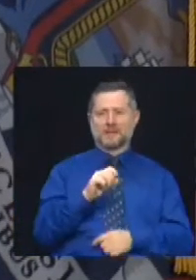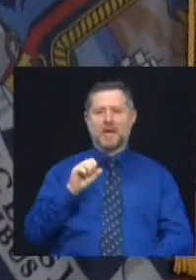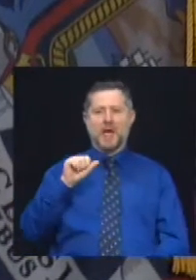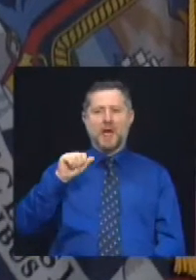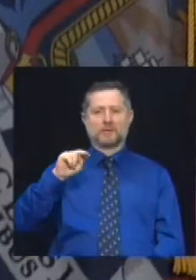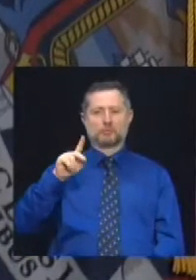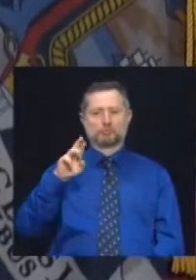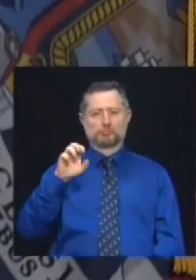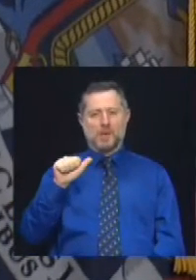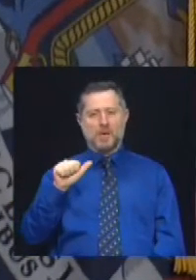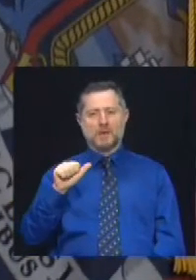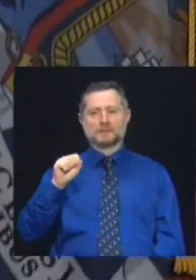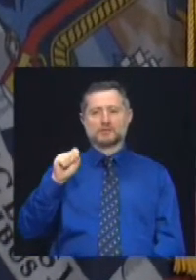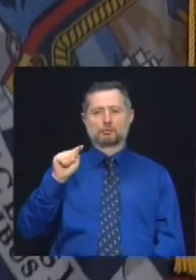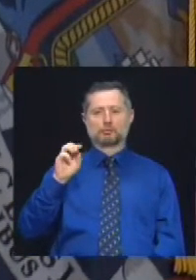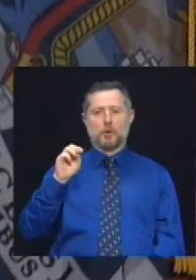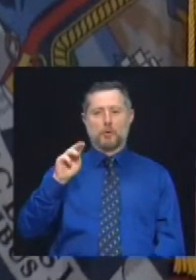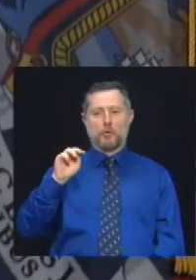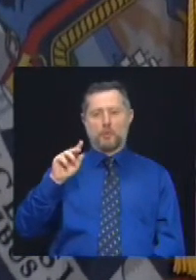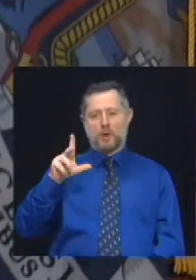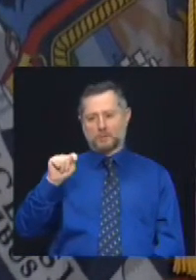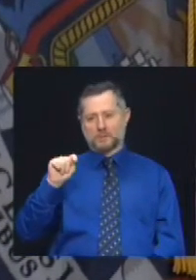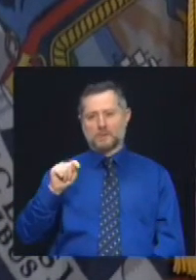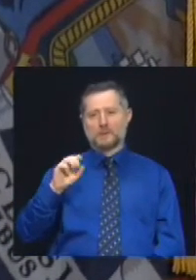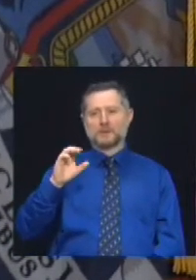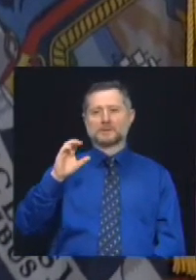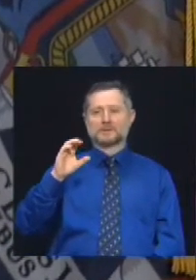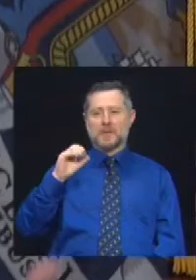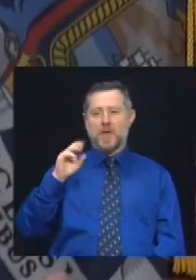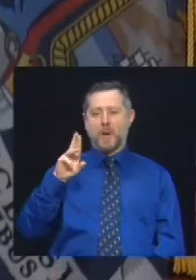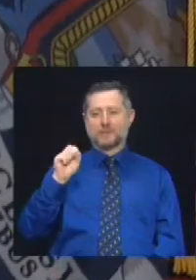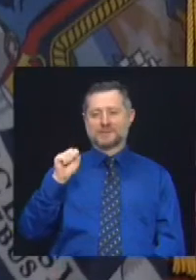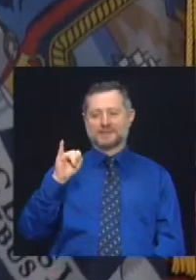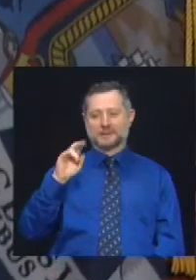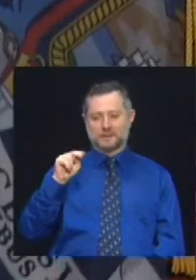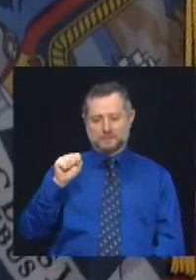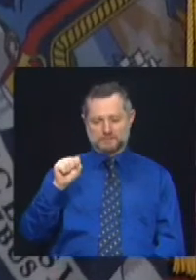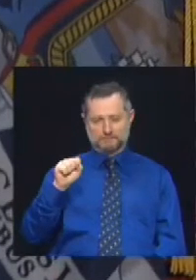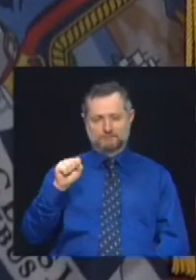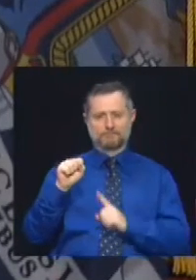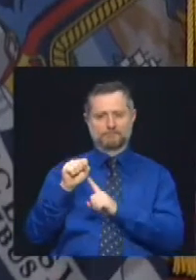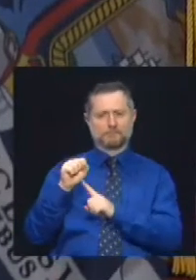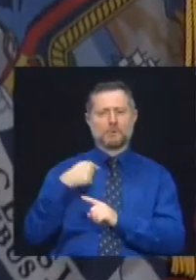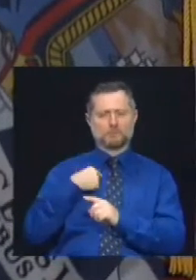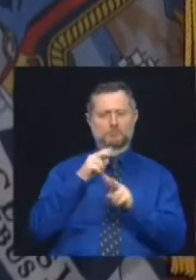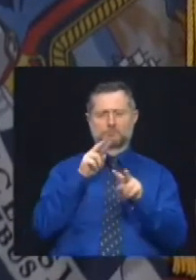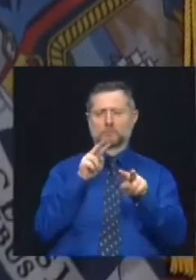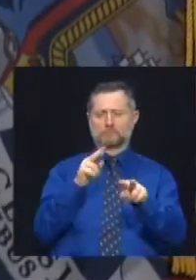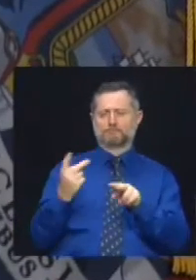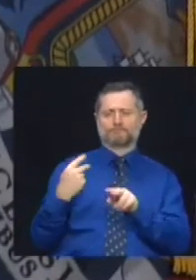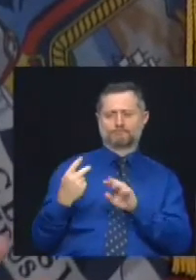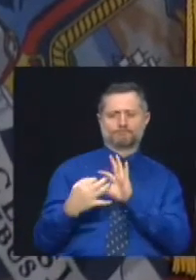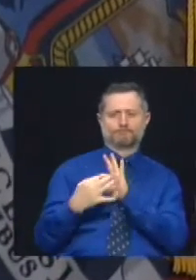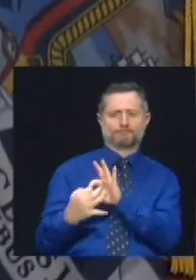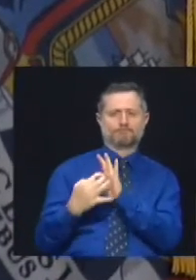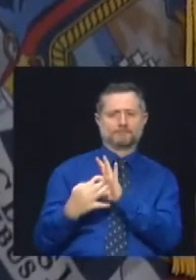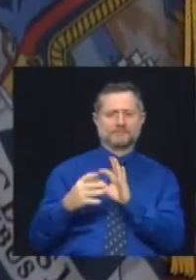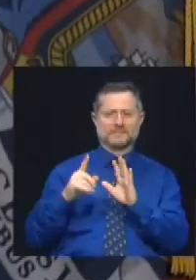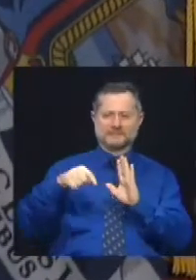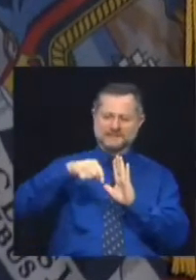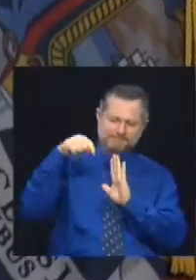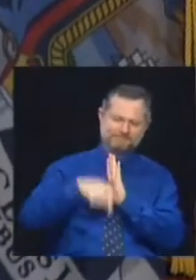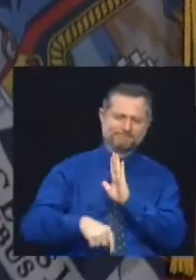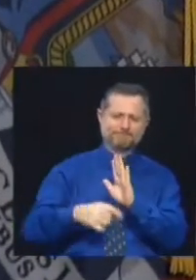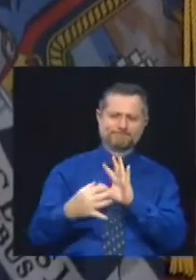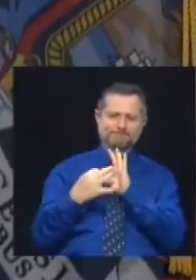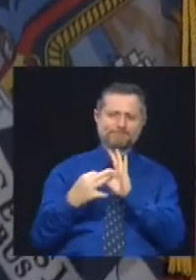journey together, and I so look forward to continuing the relationships that we've had, but even deepening it. So thank you, and I look forward to a conversation with